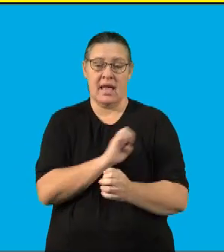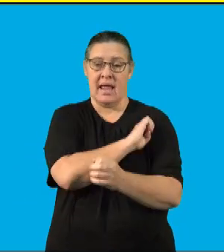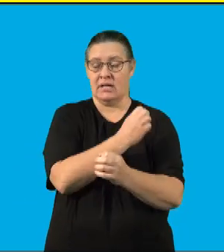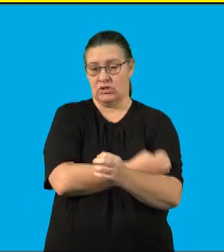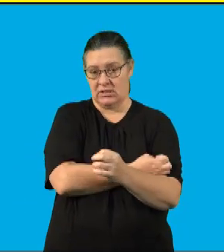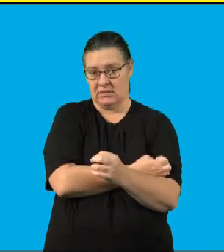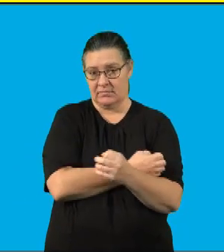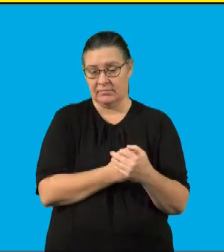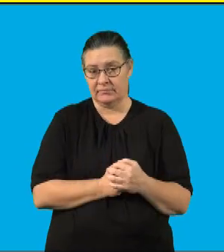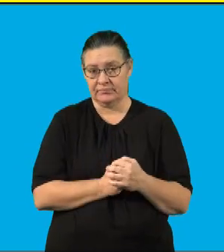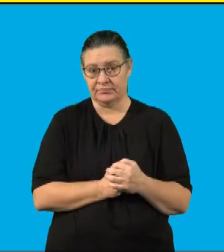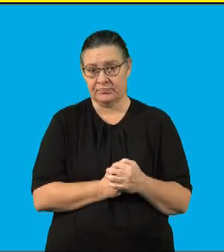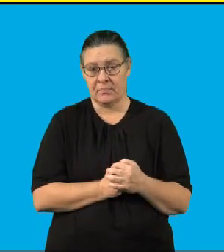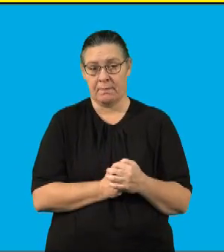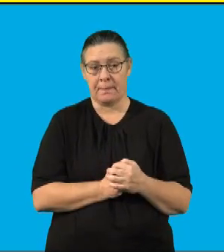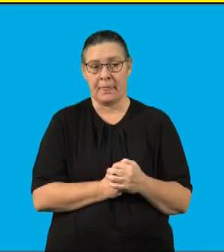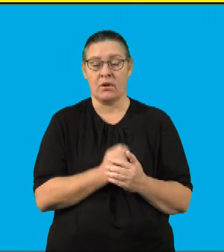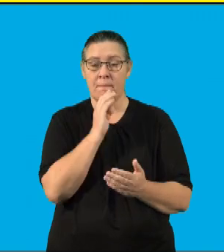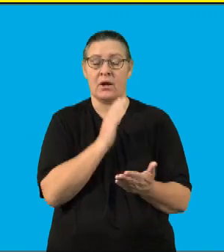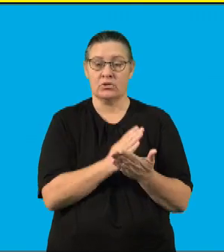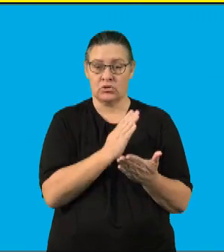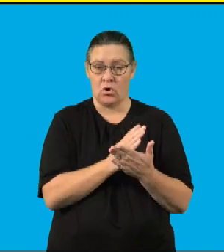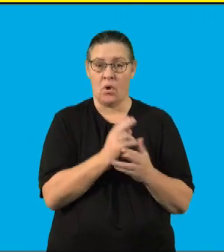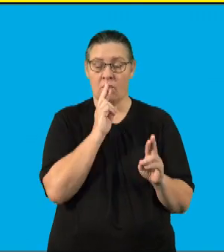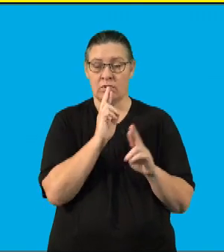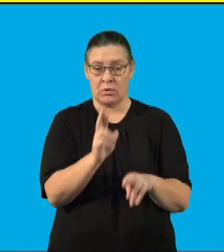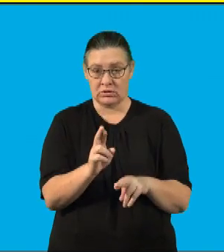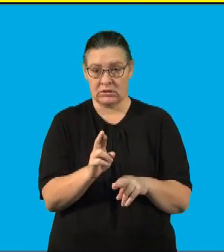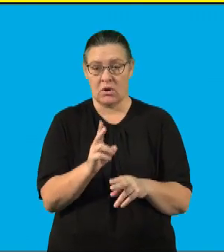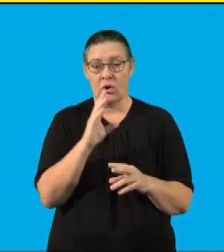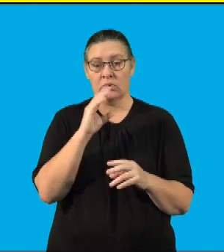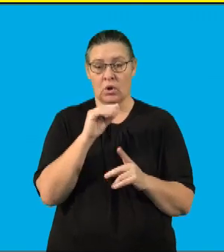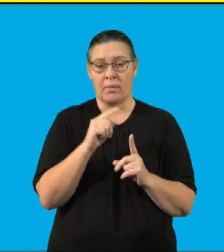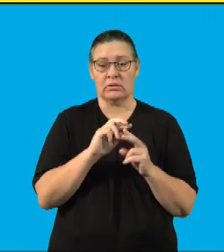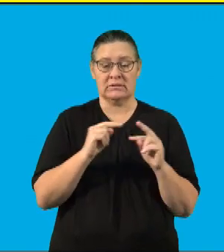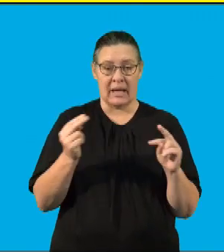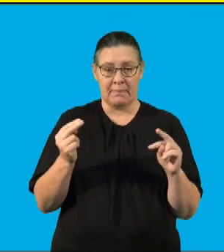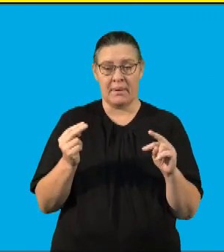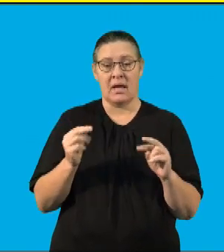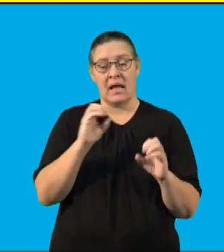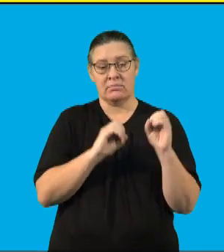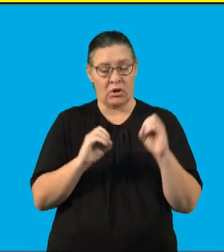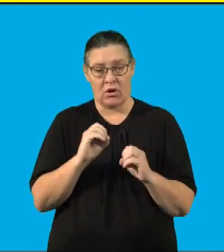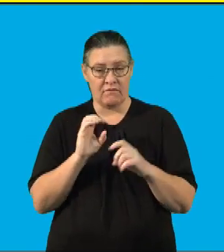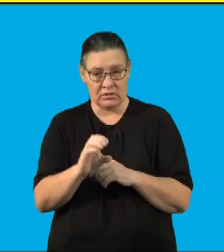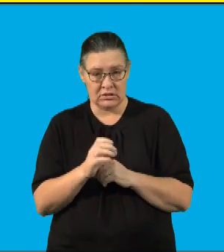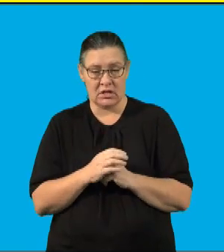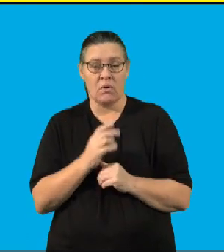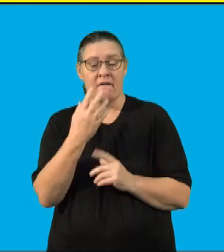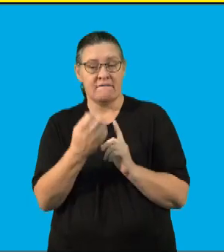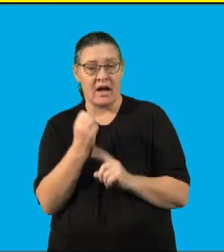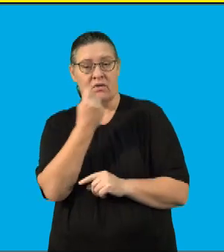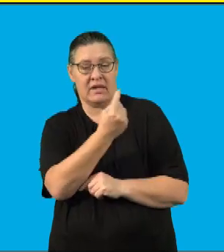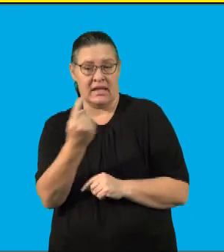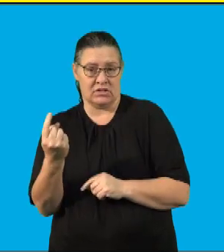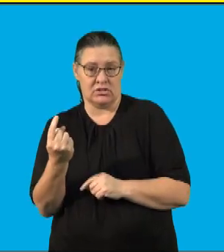lastly, the energy. So we need to make sure that in our response, we talk about the type of intermolecular force that